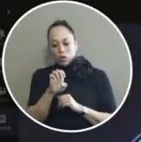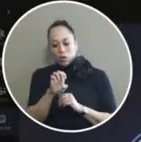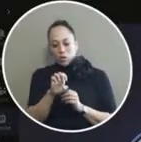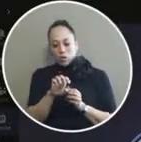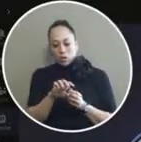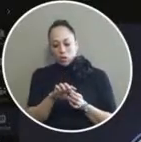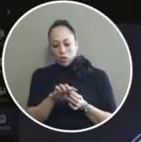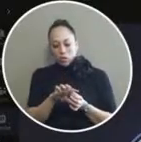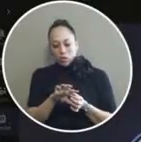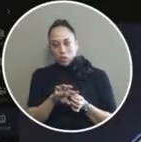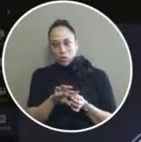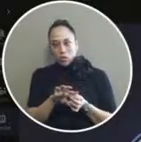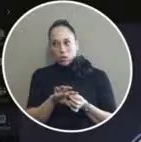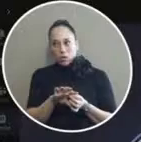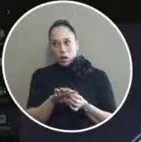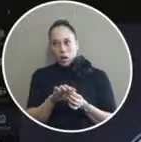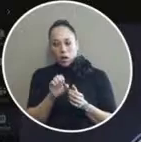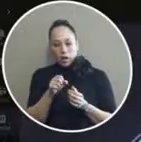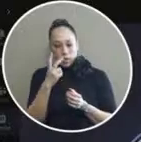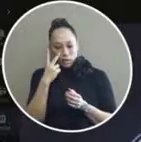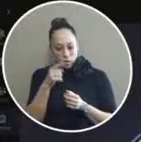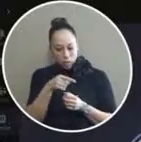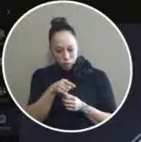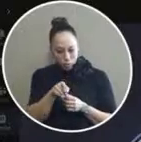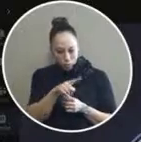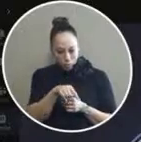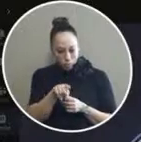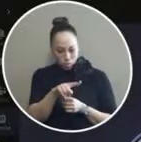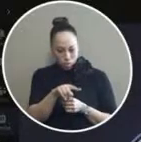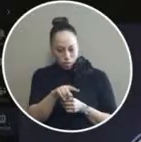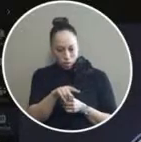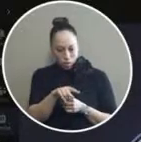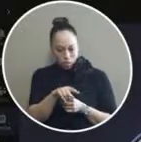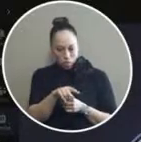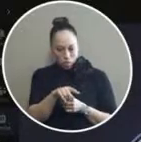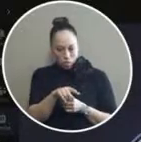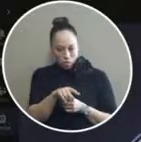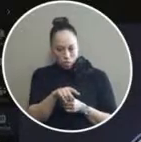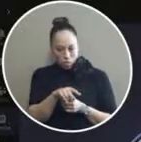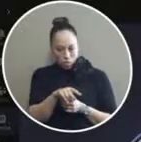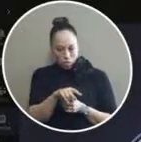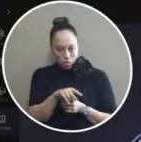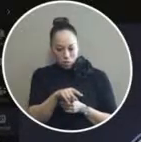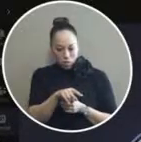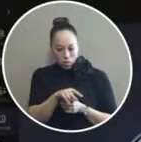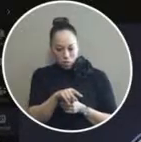at you in the virtual box, hello from your inner space over there.